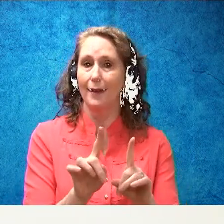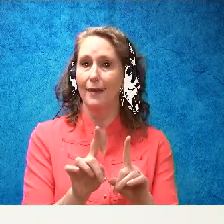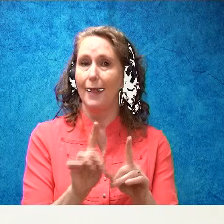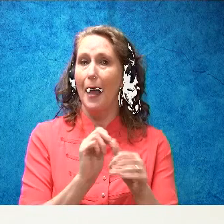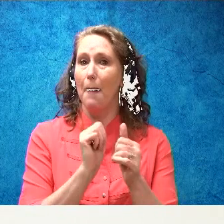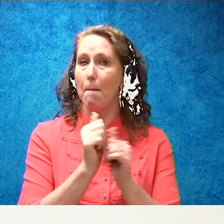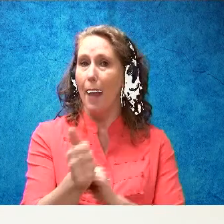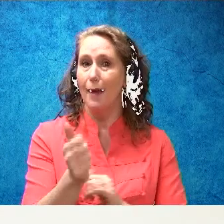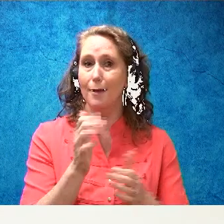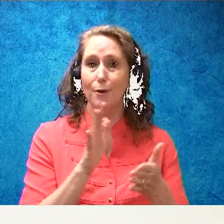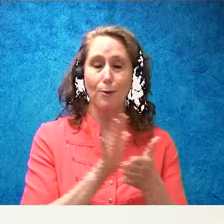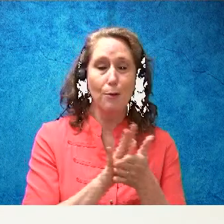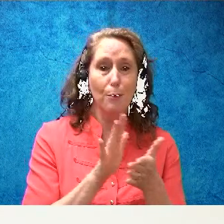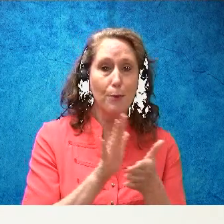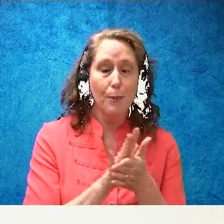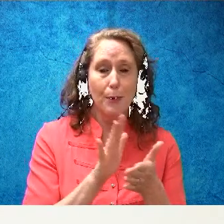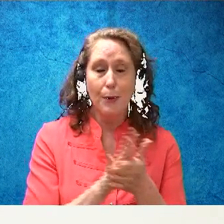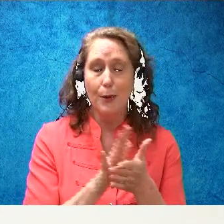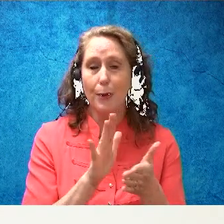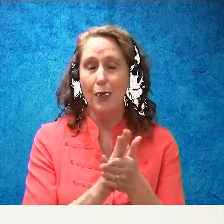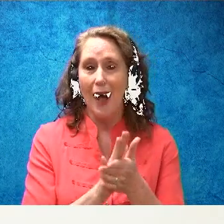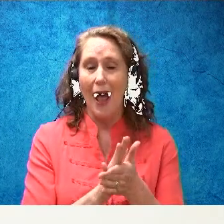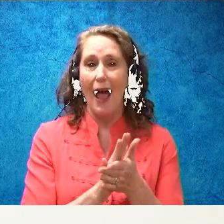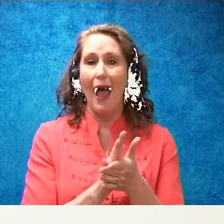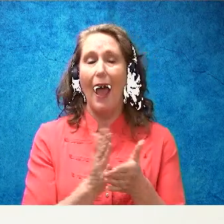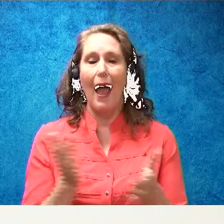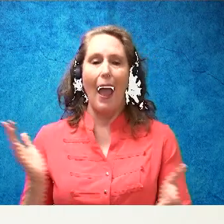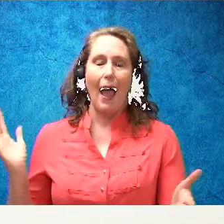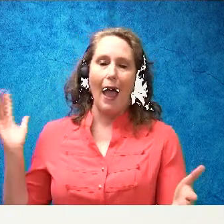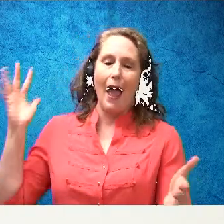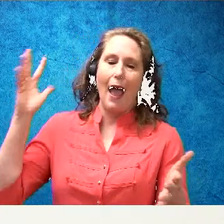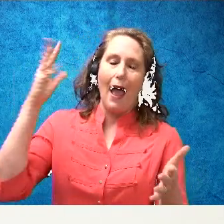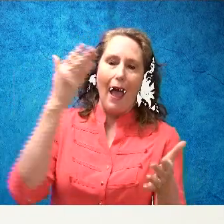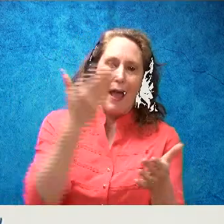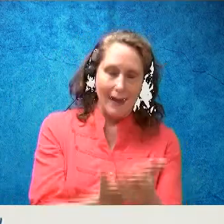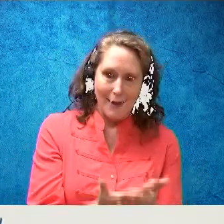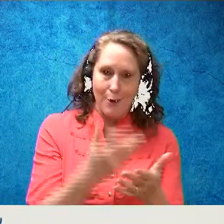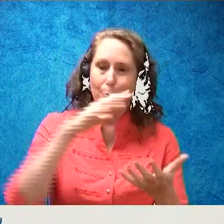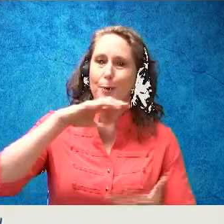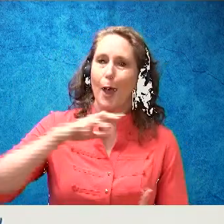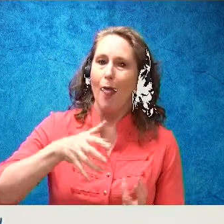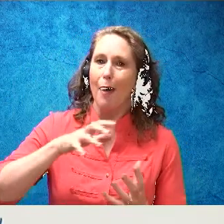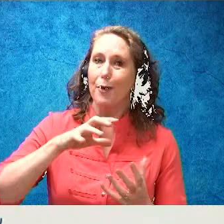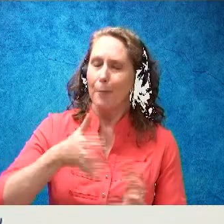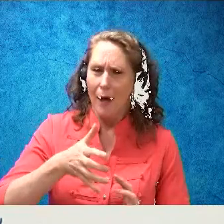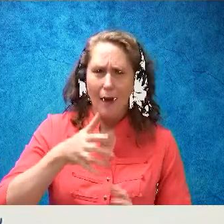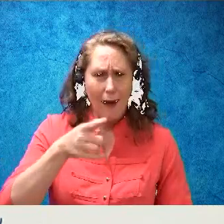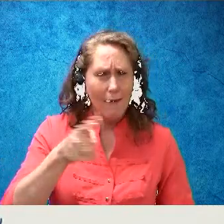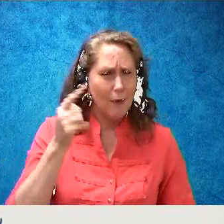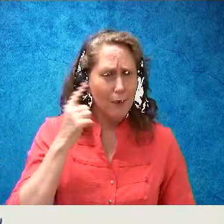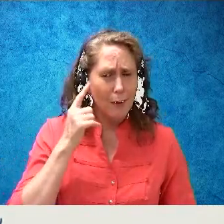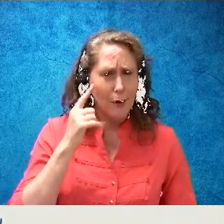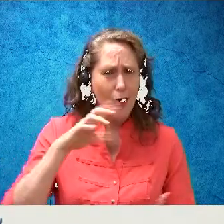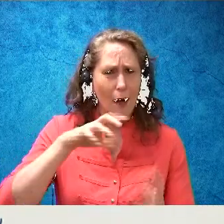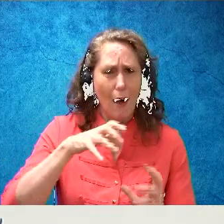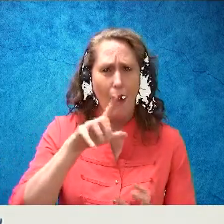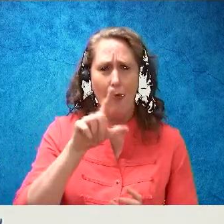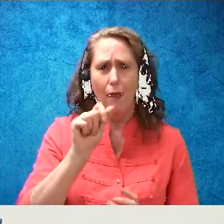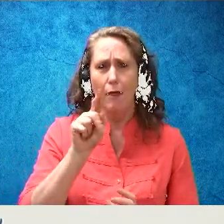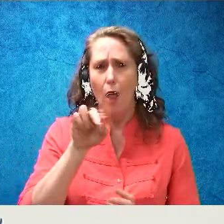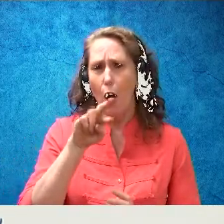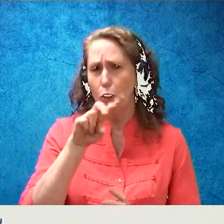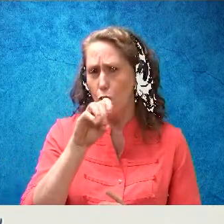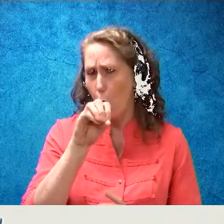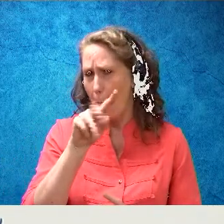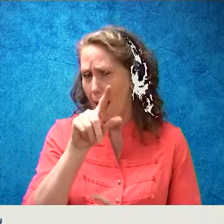past the school, and into the laundromat. Have y'all ever heard of a laundromat before?